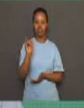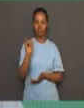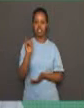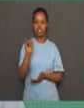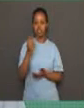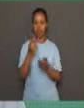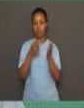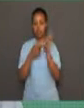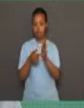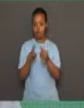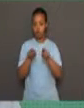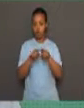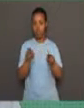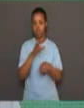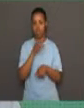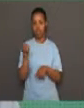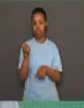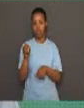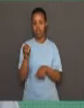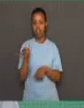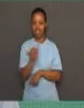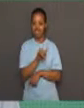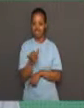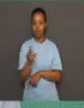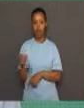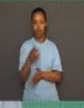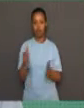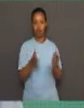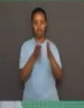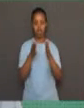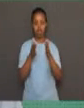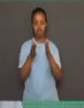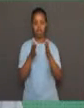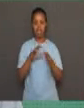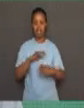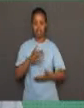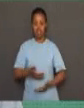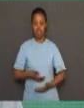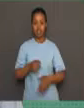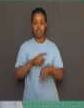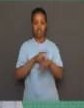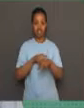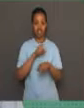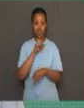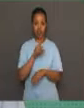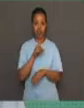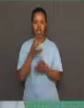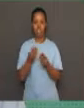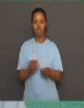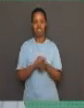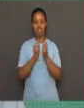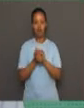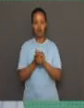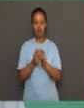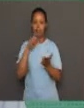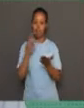and differences in embryos to provide more evidence for evolution. Let